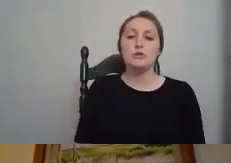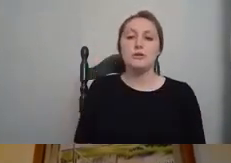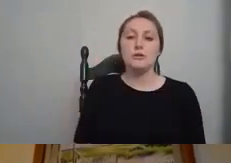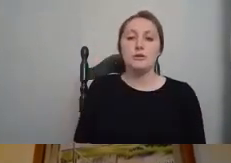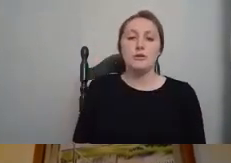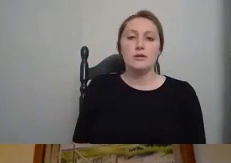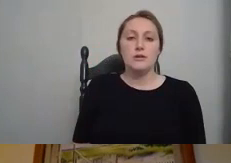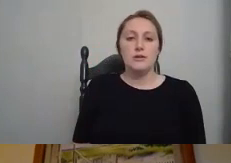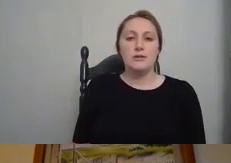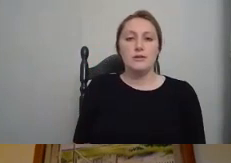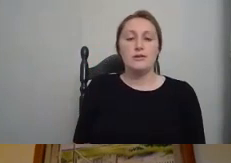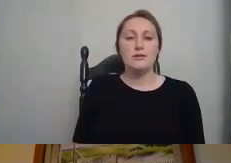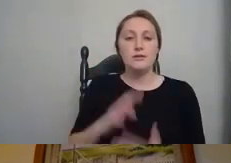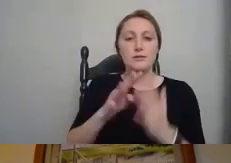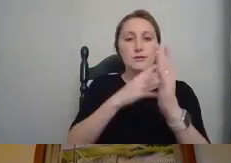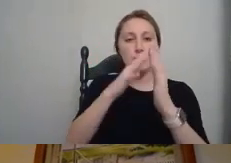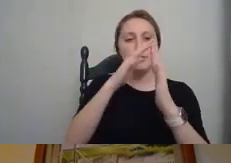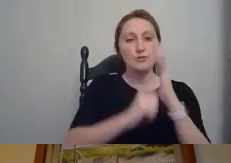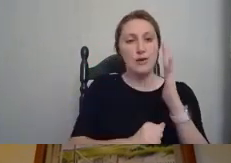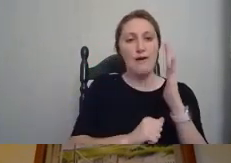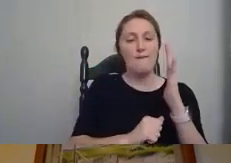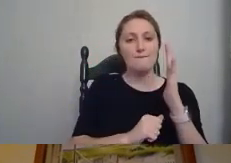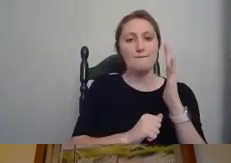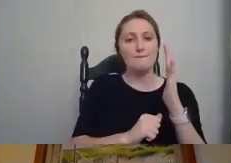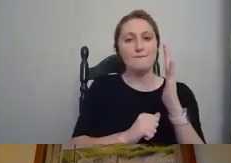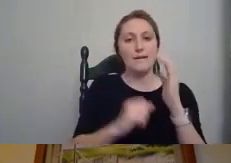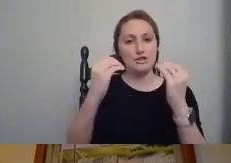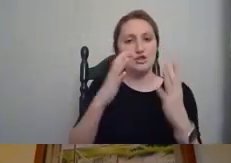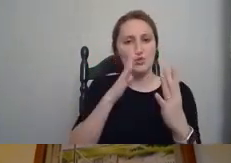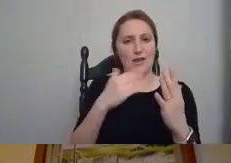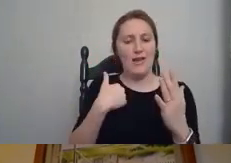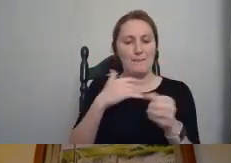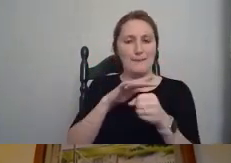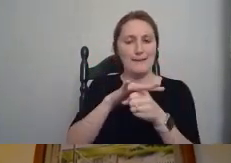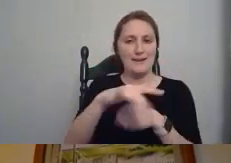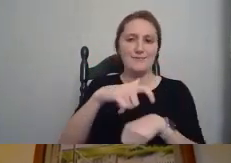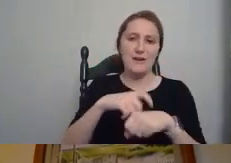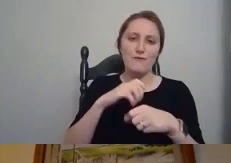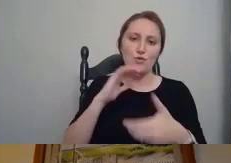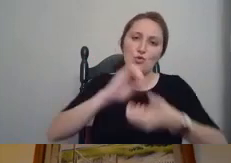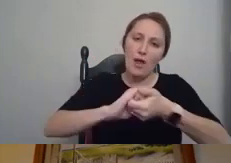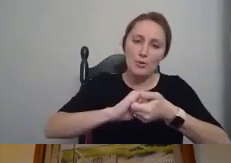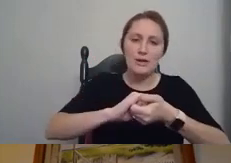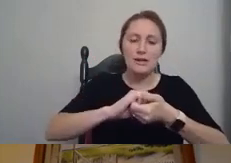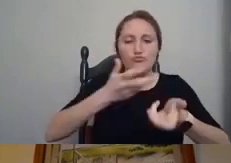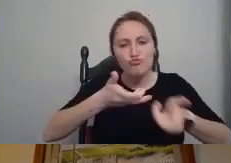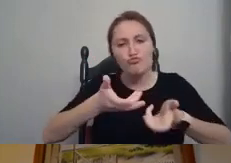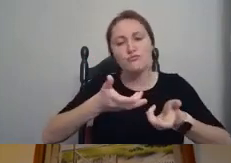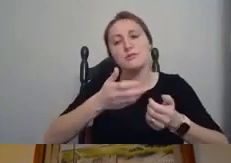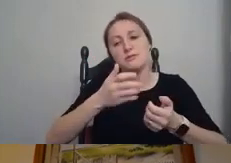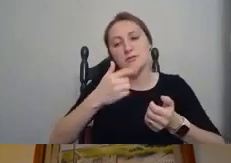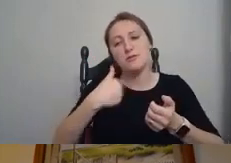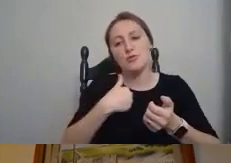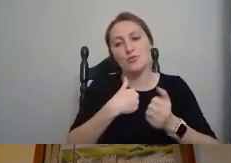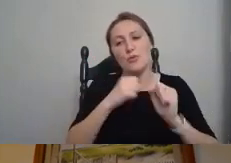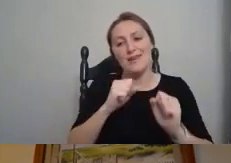the draft of our schedule is such that our teachers will have plenty of time to collaborate, and we can do that vertically as well. I know that vertical collaboration